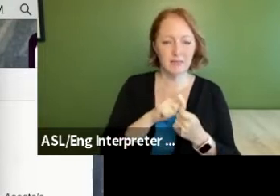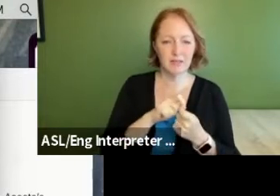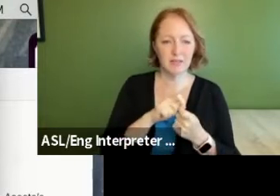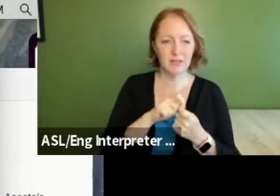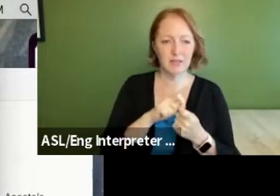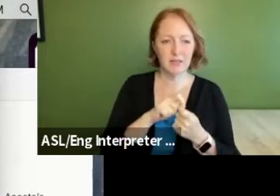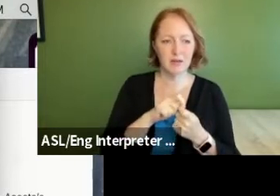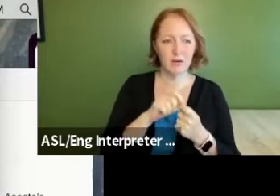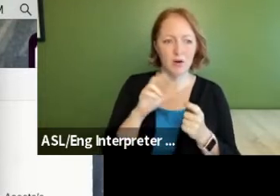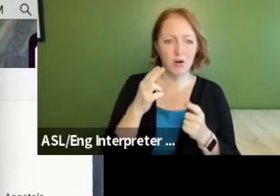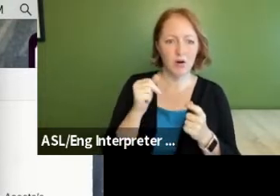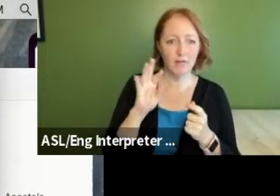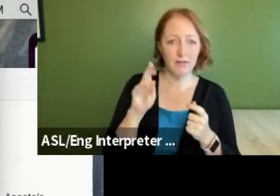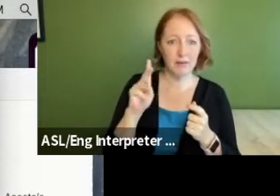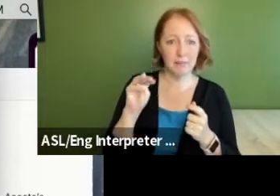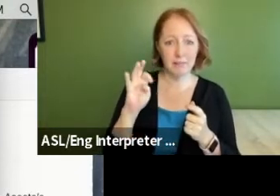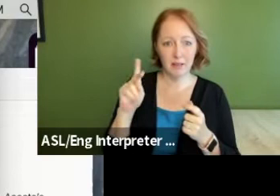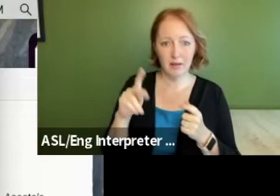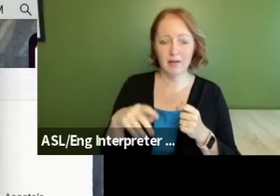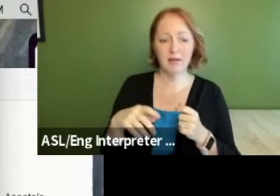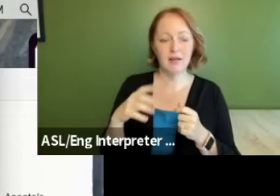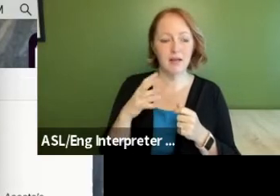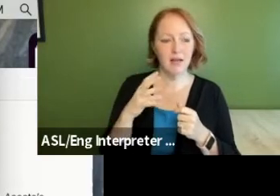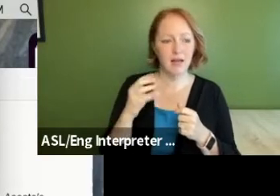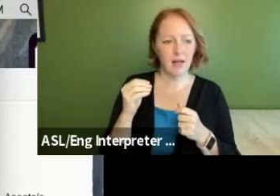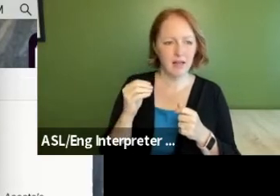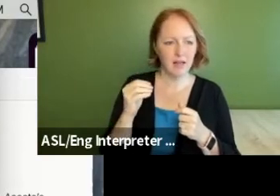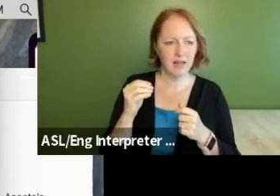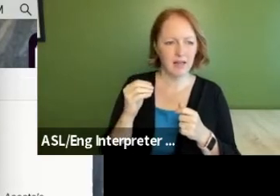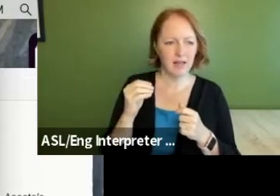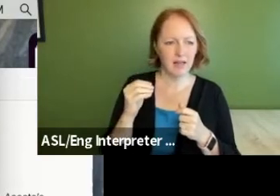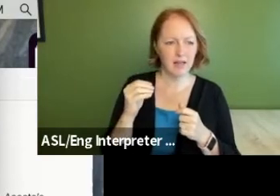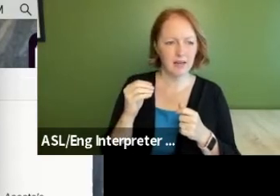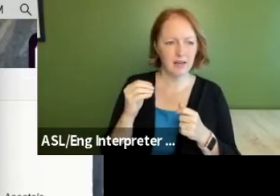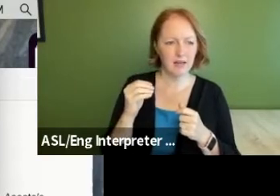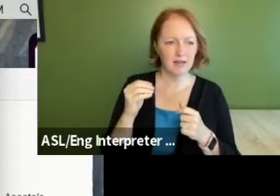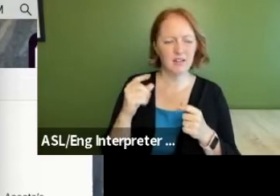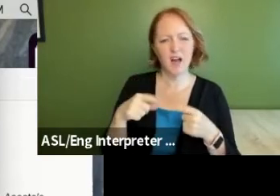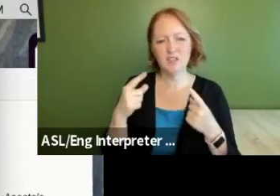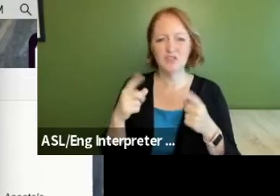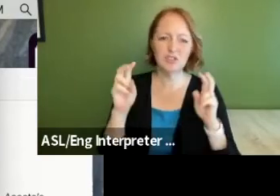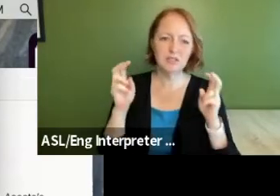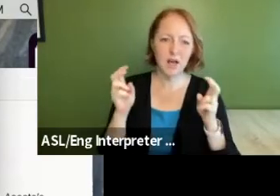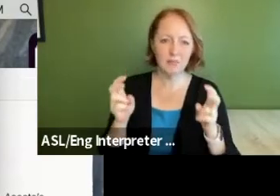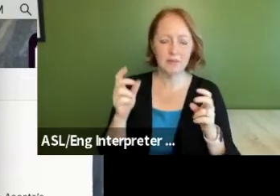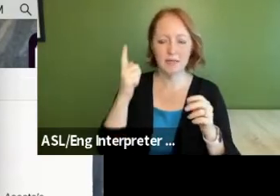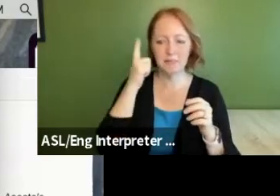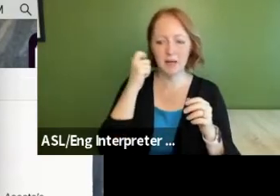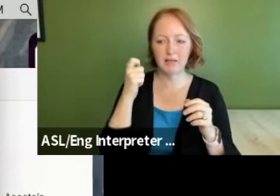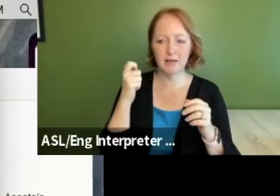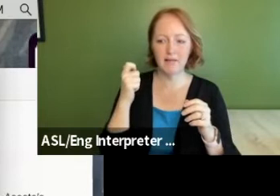Milk. And so this is kind of a controversial topic